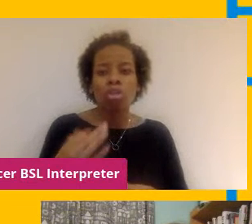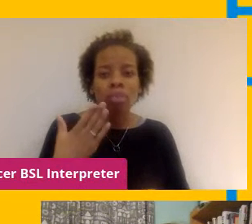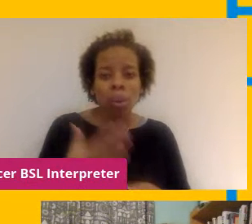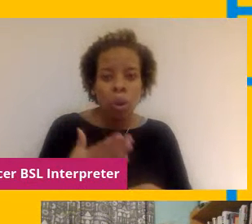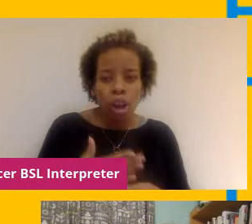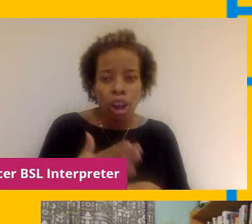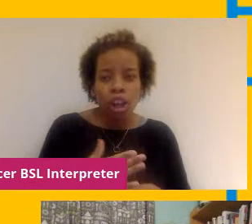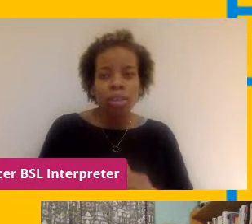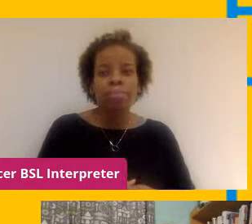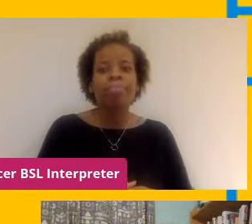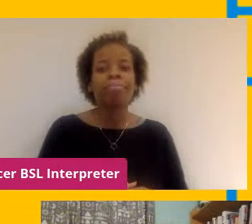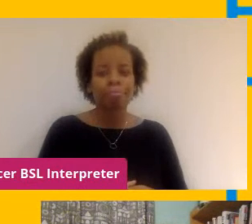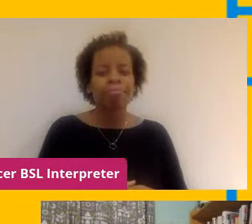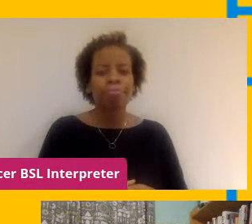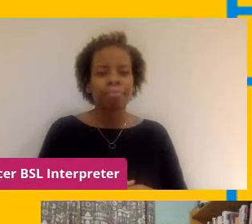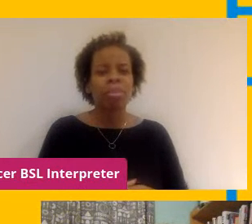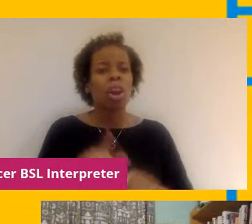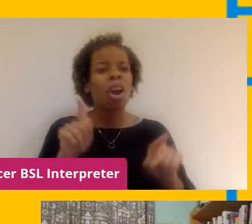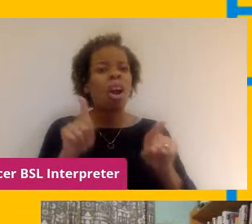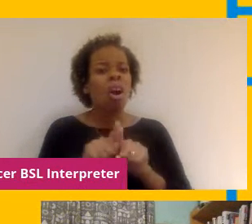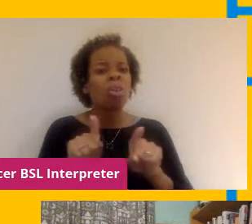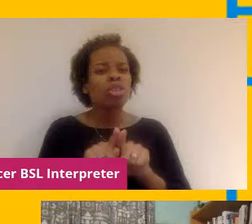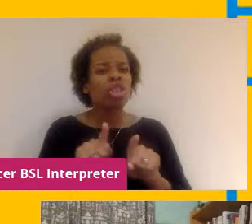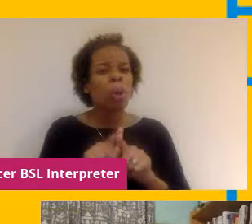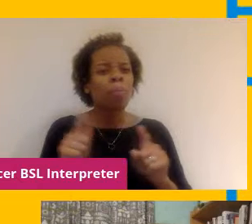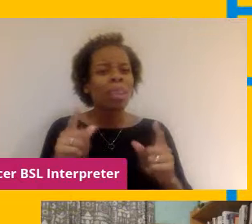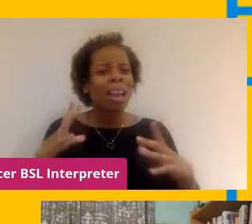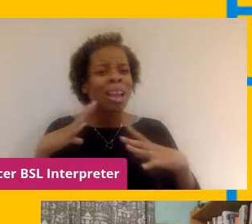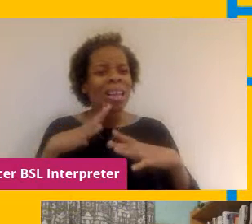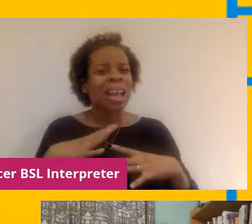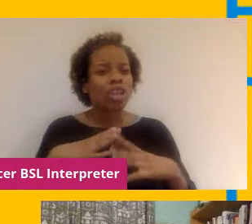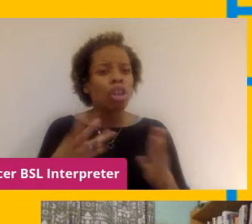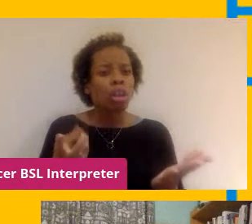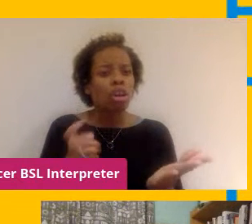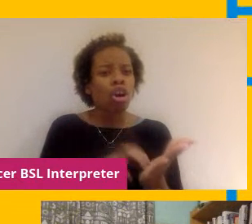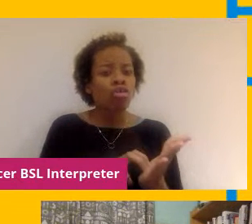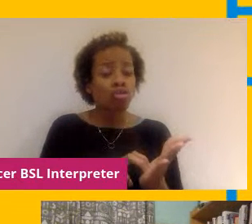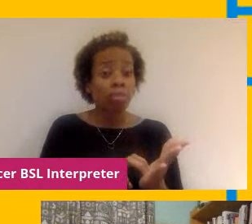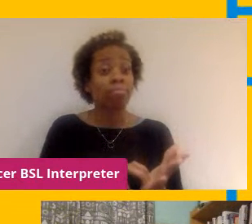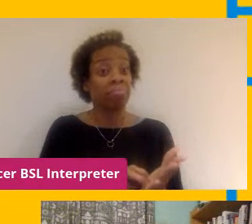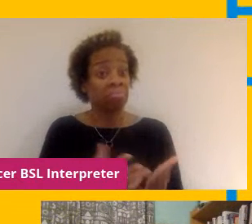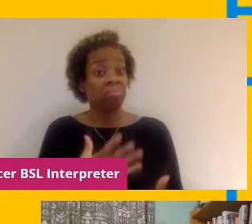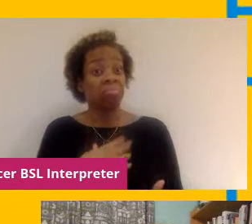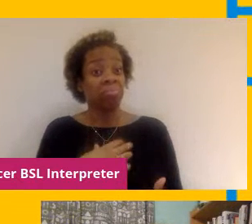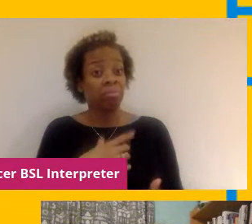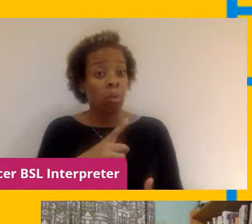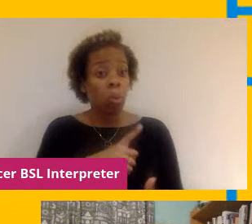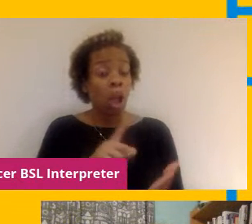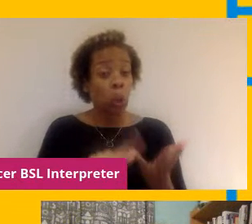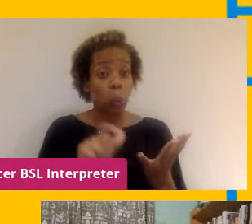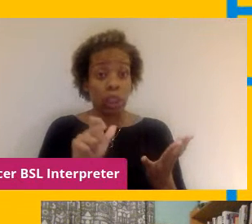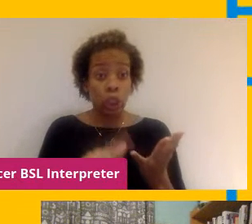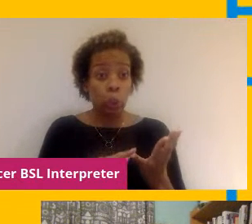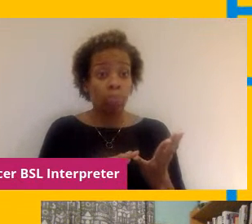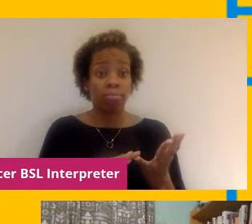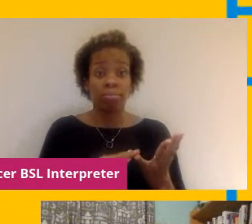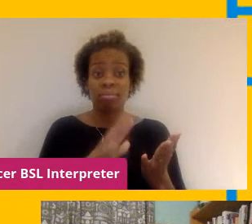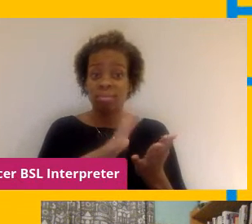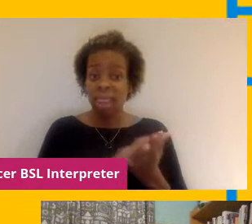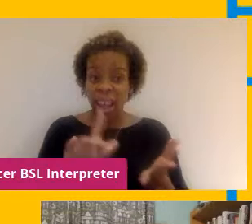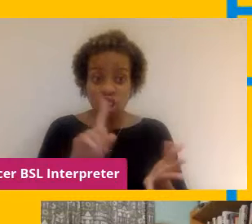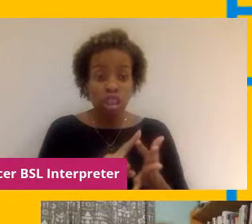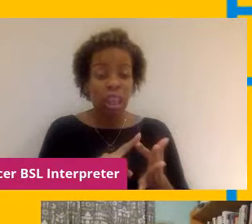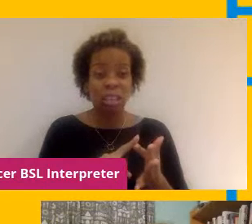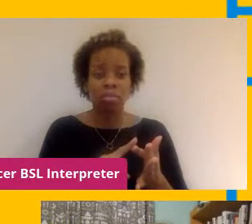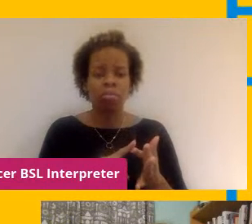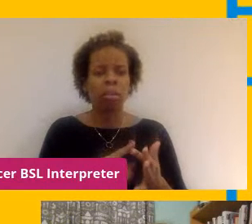question there about casualisation, and I think that's a really interesting one because UCU as a whole and higher education as a whole can have a tendency to